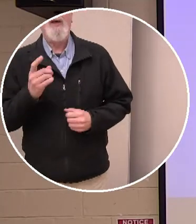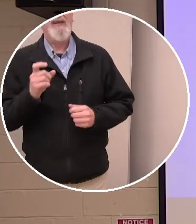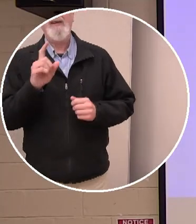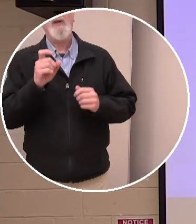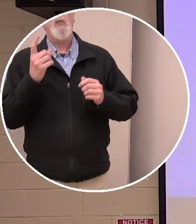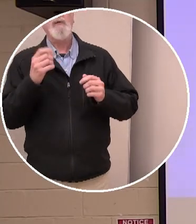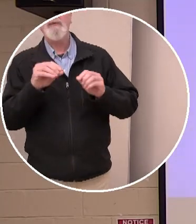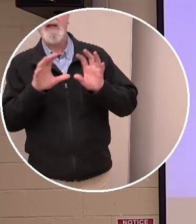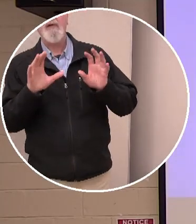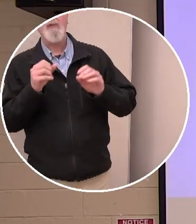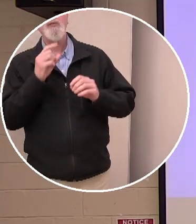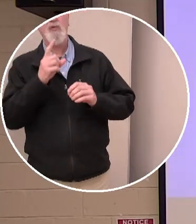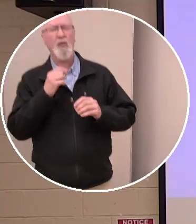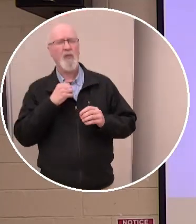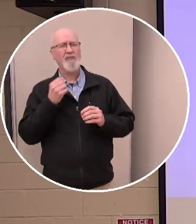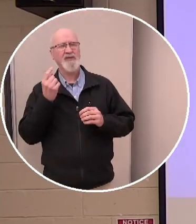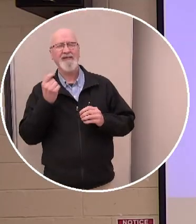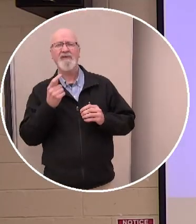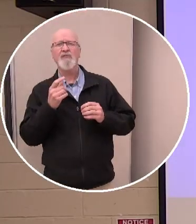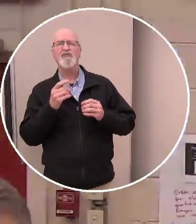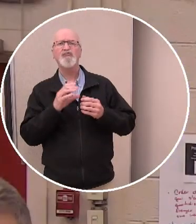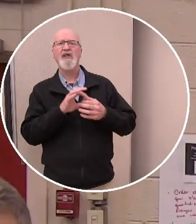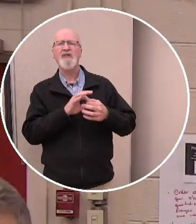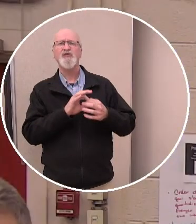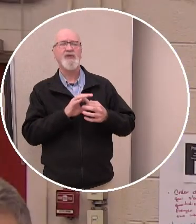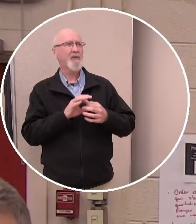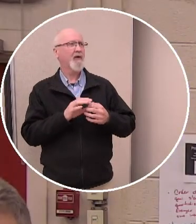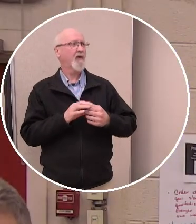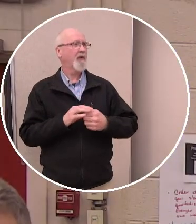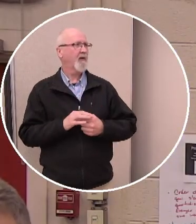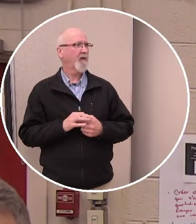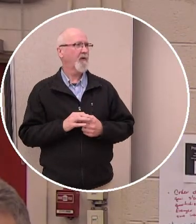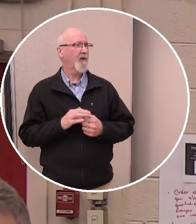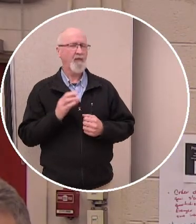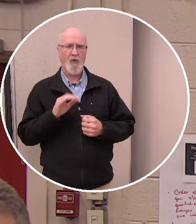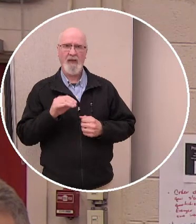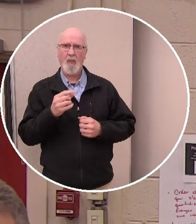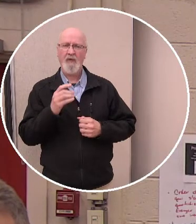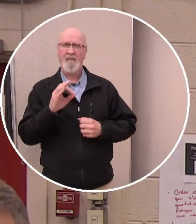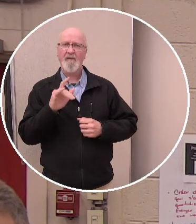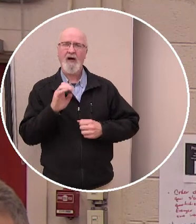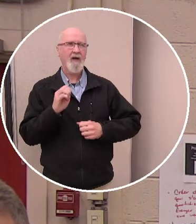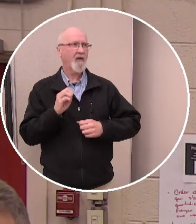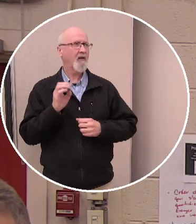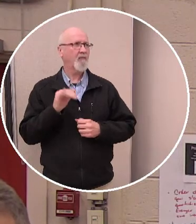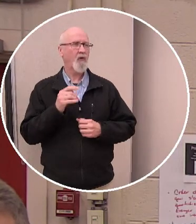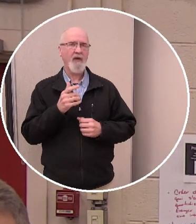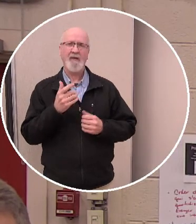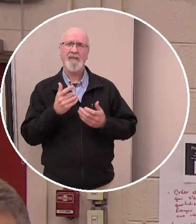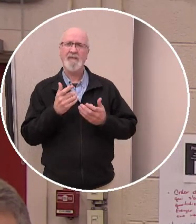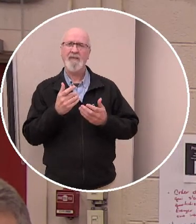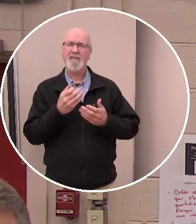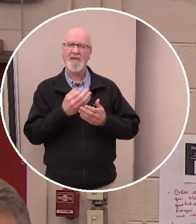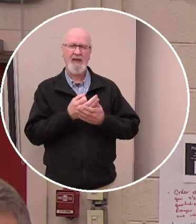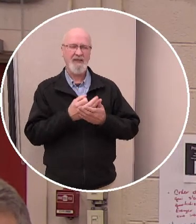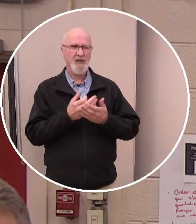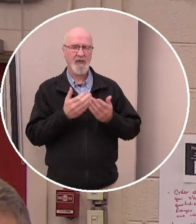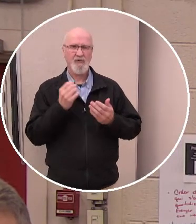don't understand the relationship that we have with government on this particular file and this particular piece of financing. It seems